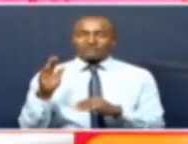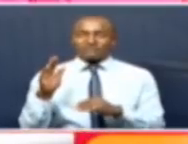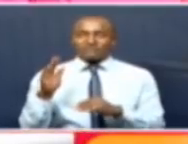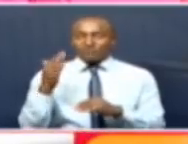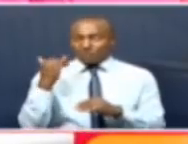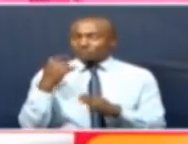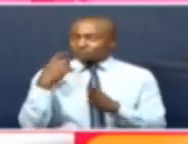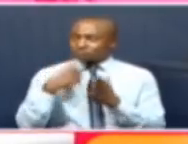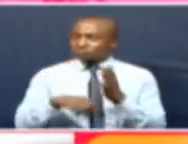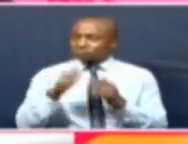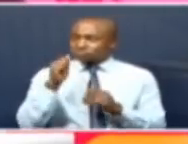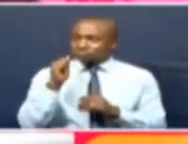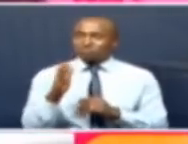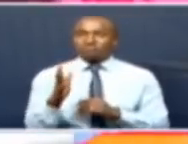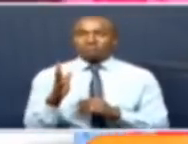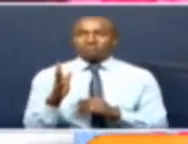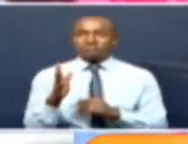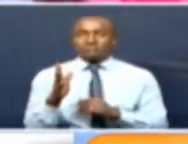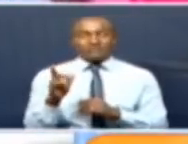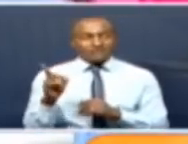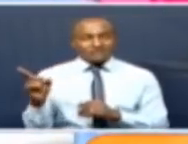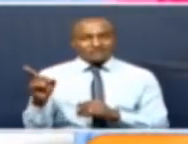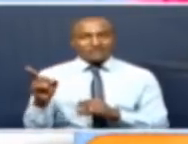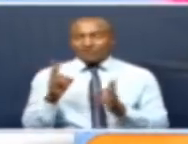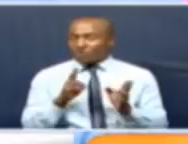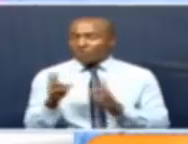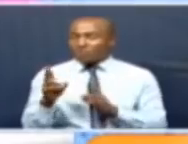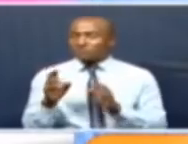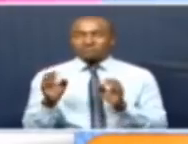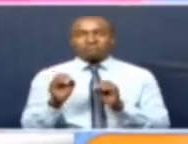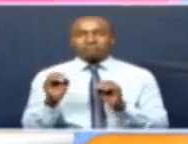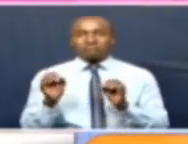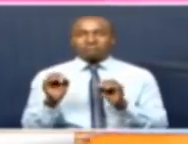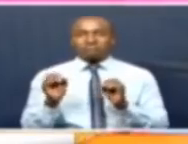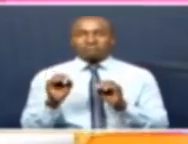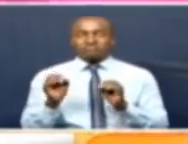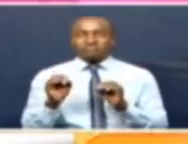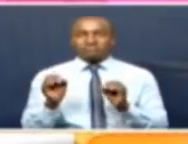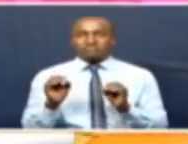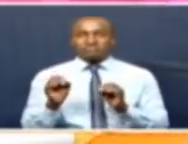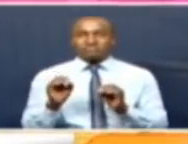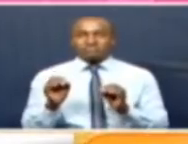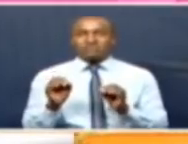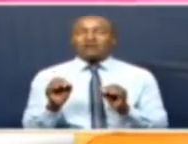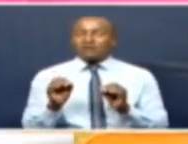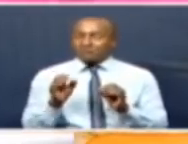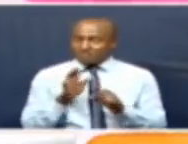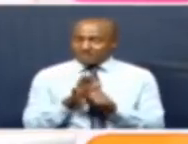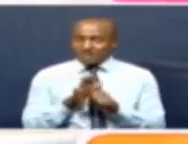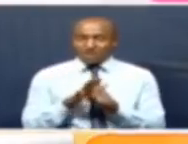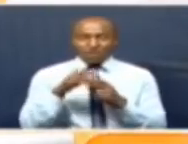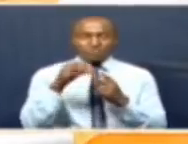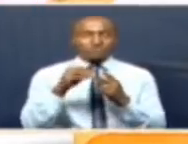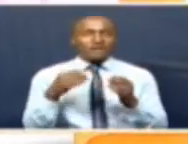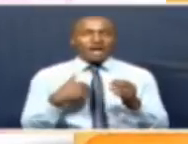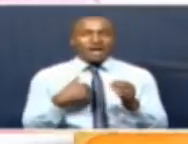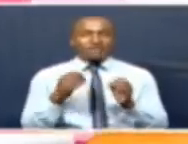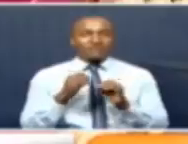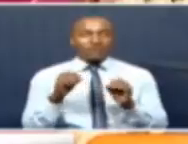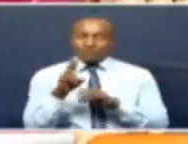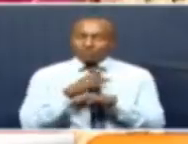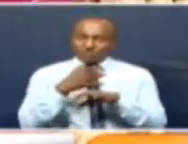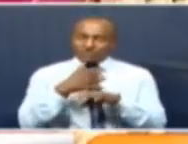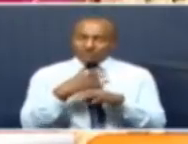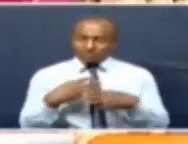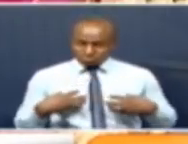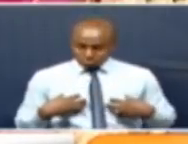cost, breast reconstruction surgery is not common among most cancer survivors, leaving many with no option but to use prosthetics. And